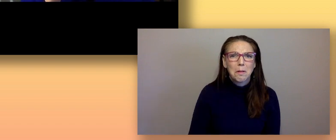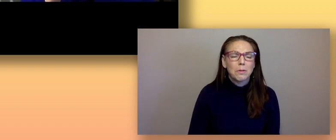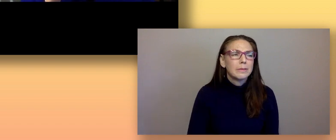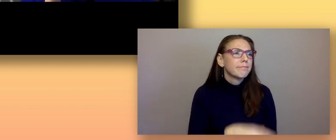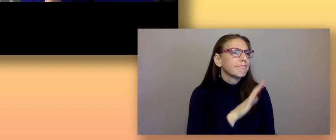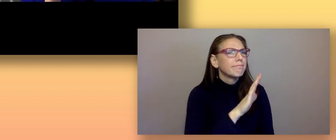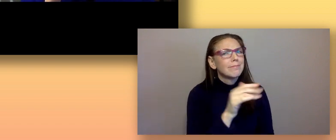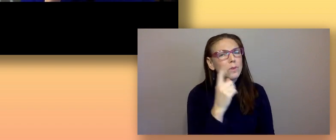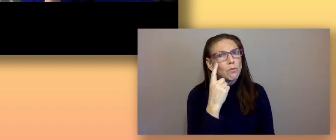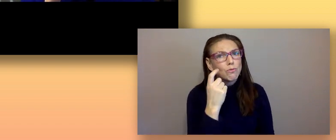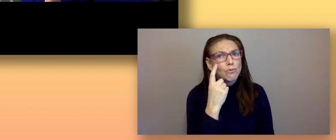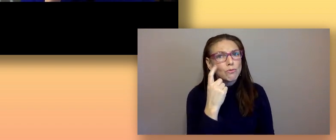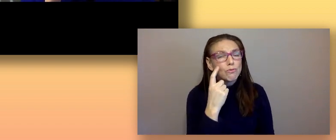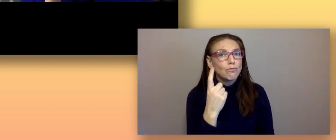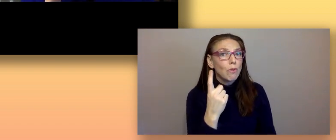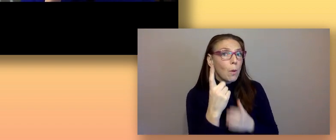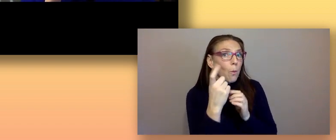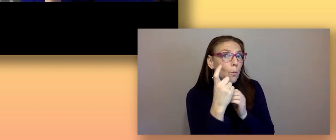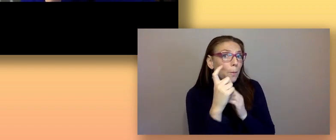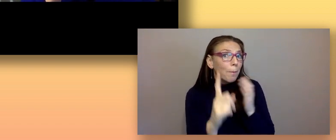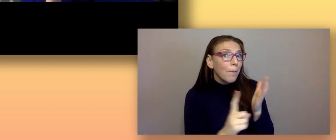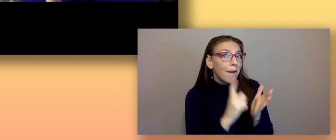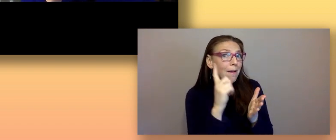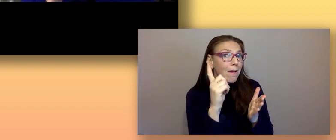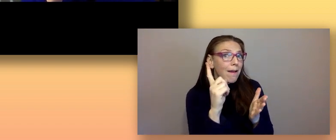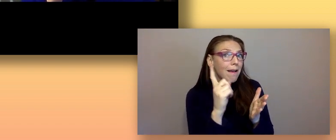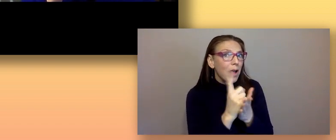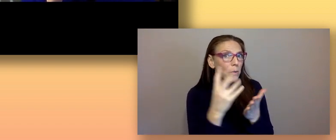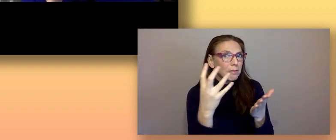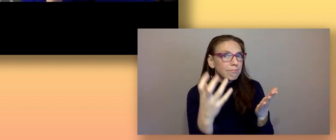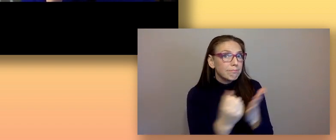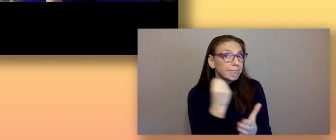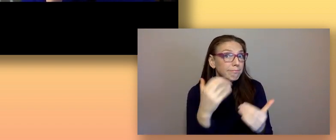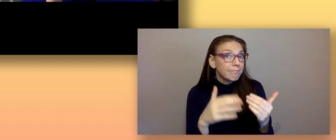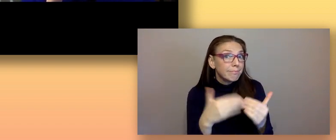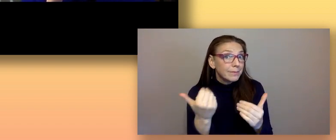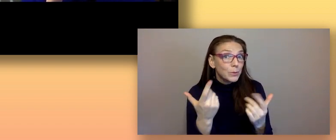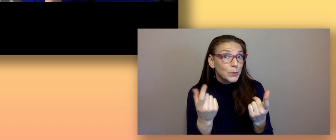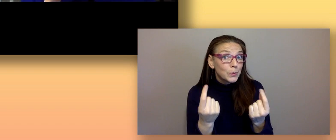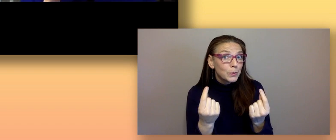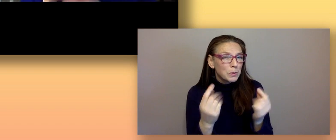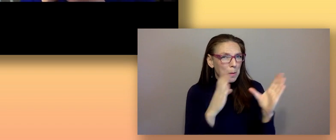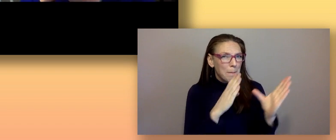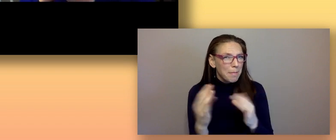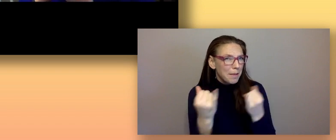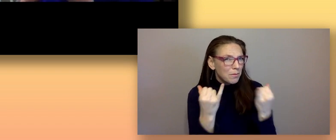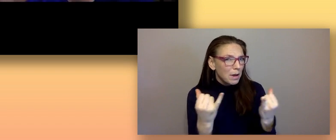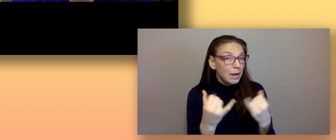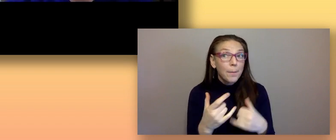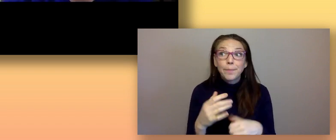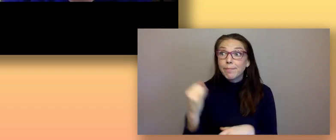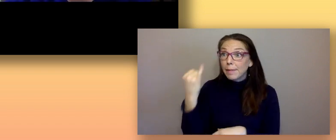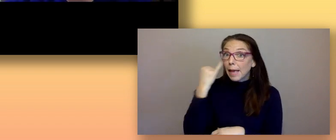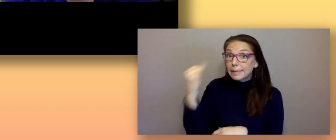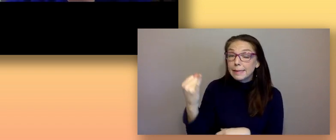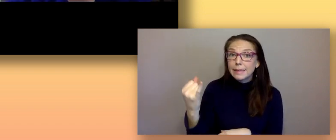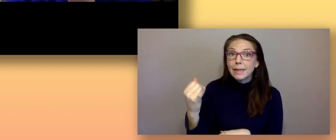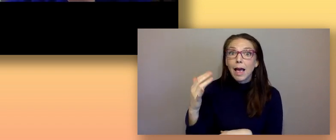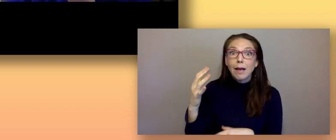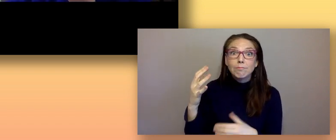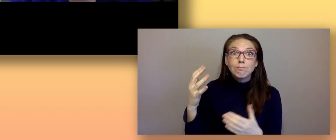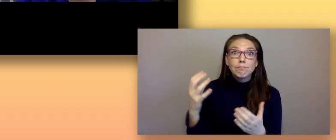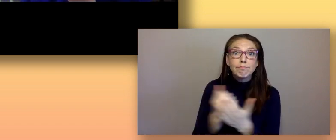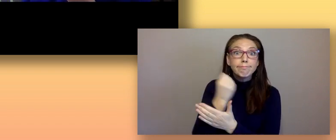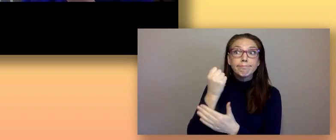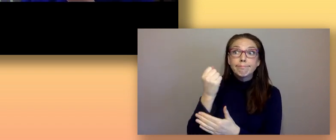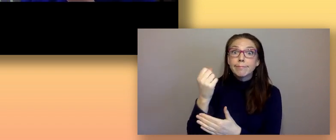cry, Frank. Only one more hour. Let's make this easier by coming up with a plan right away. I have an idea. How about we meet